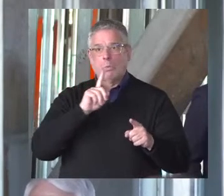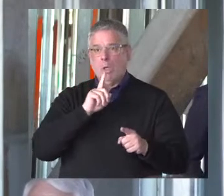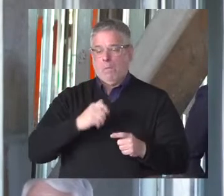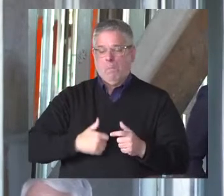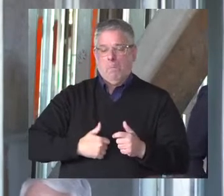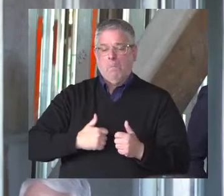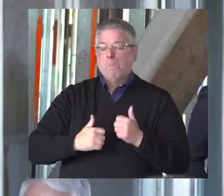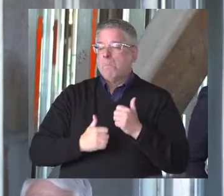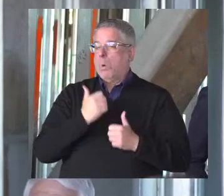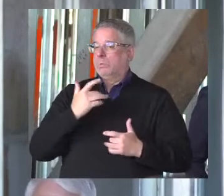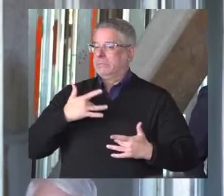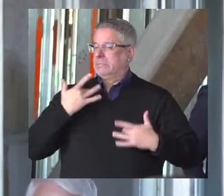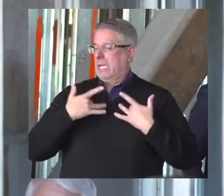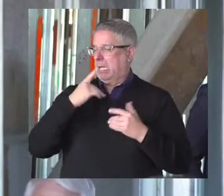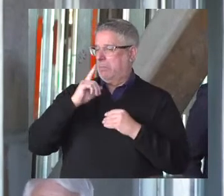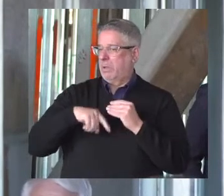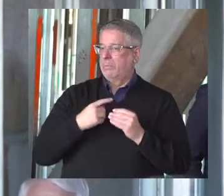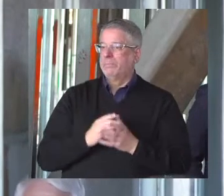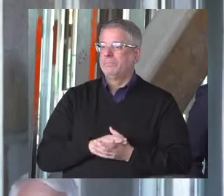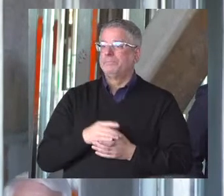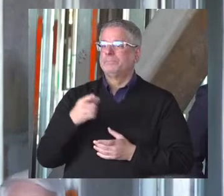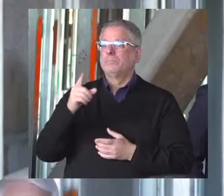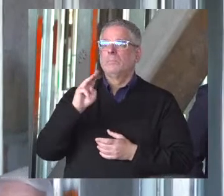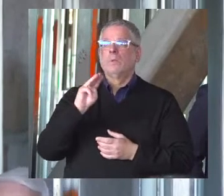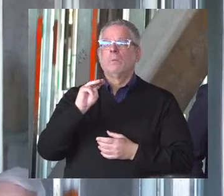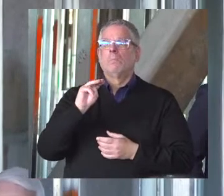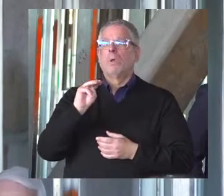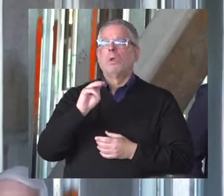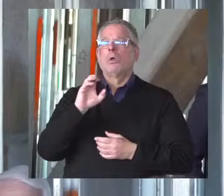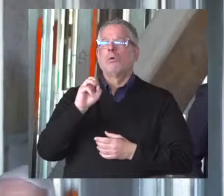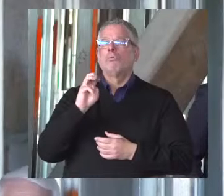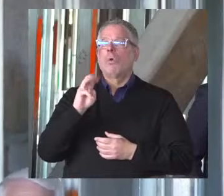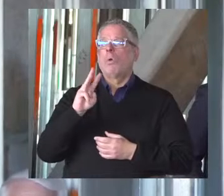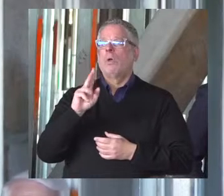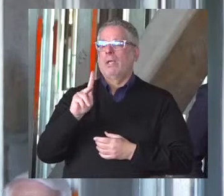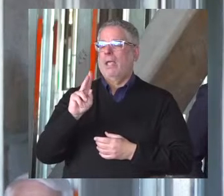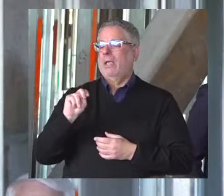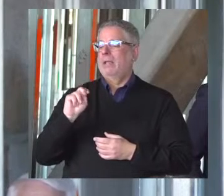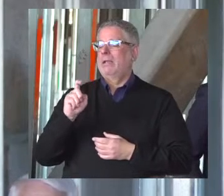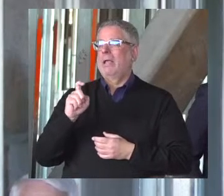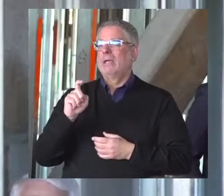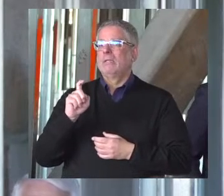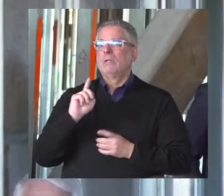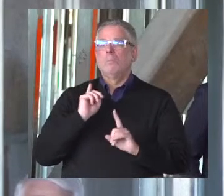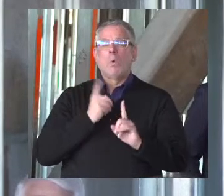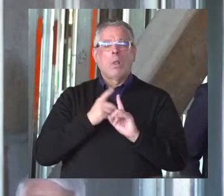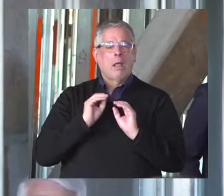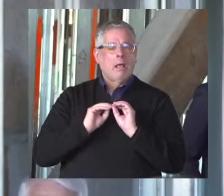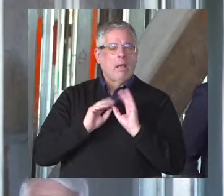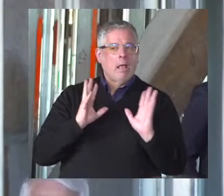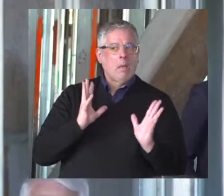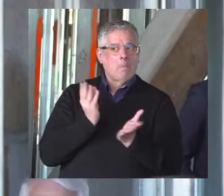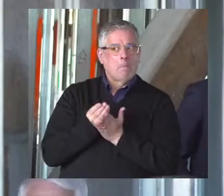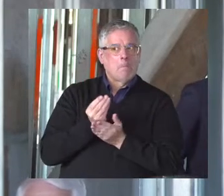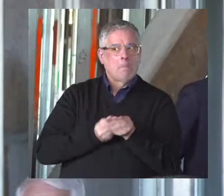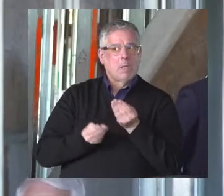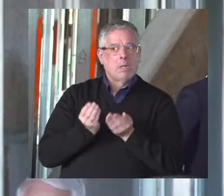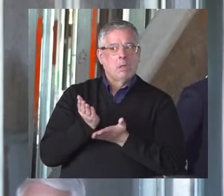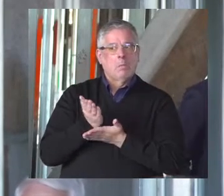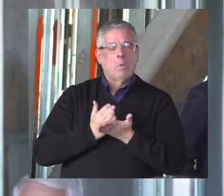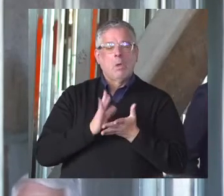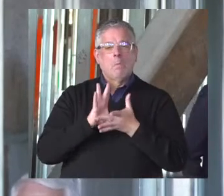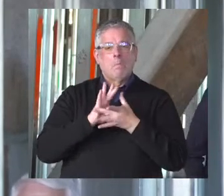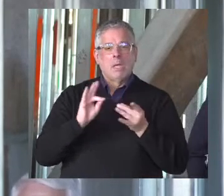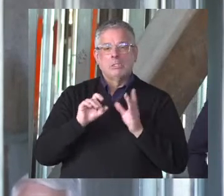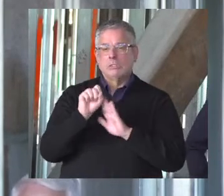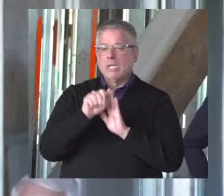most enlivened and excited. Governor Margaret Carrero, KNX, thank you so much for having this. Kind of a point of clarification on the money side. I believe it was mentioned